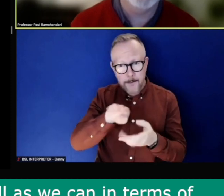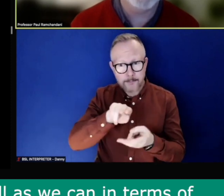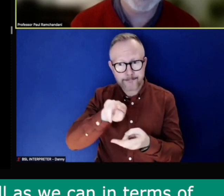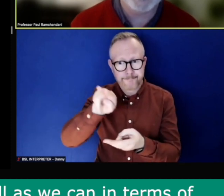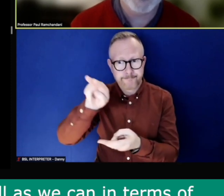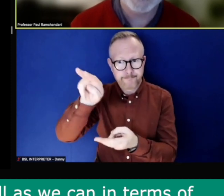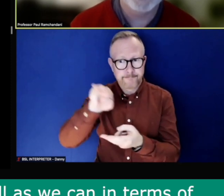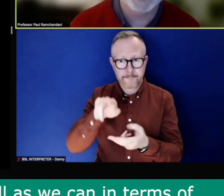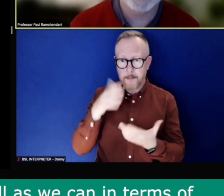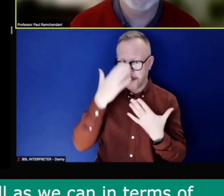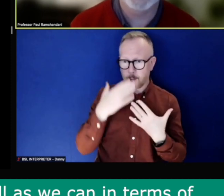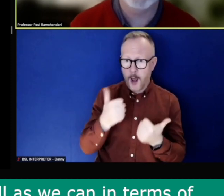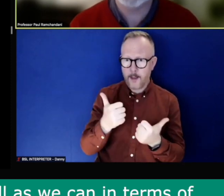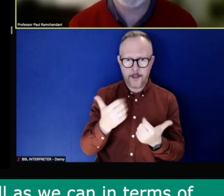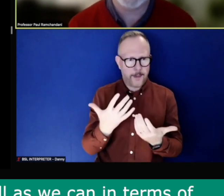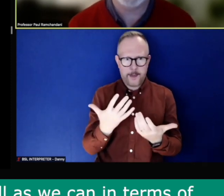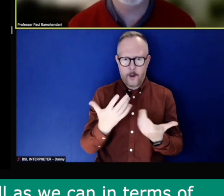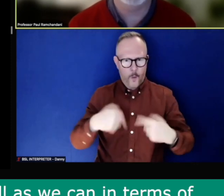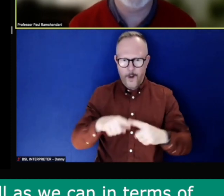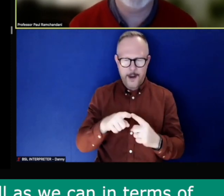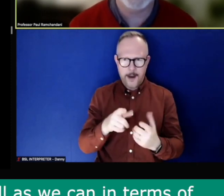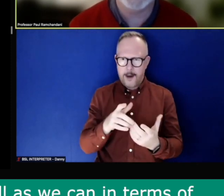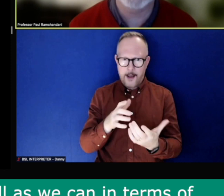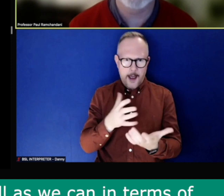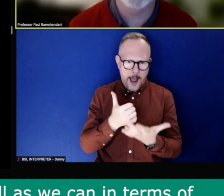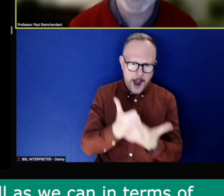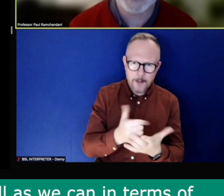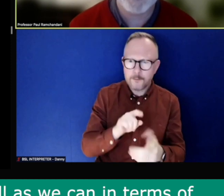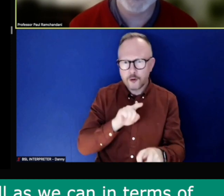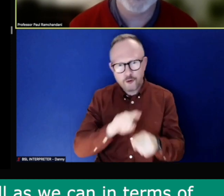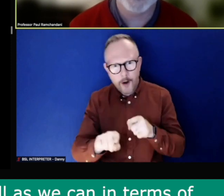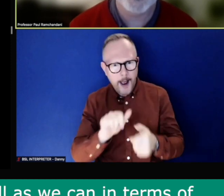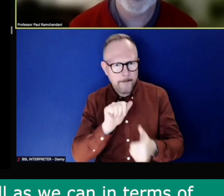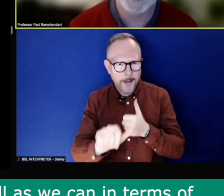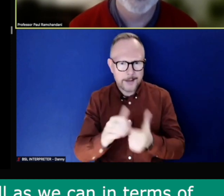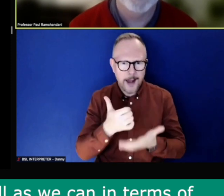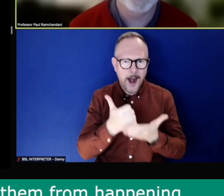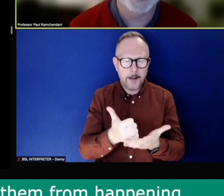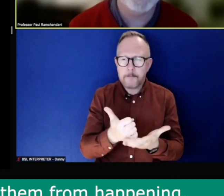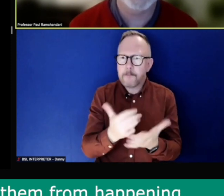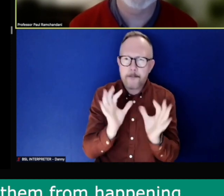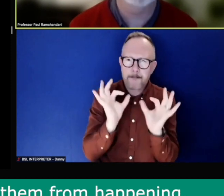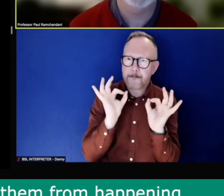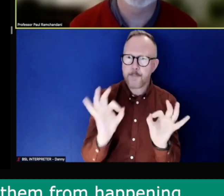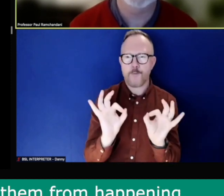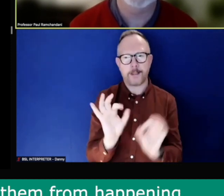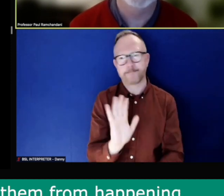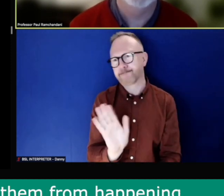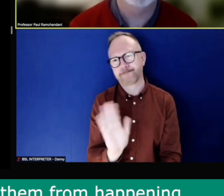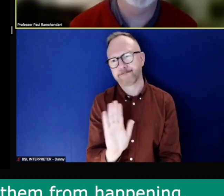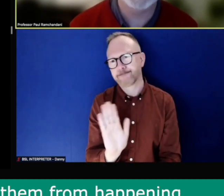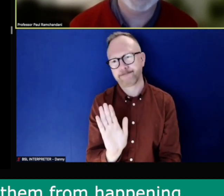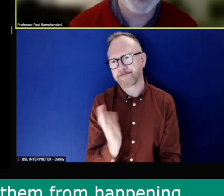we're not getting it right. We're doing as well as we can in terms of helping these children when they get mental health problems. We're not getting it right in terms